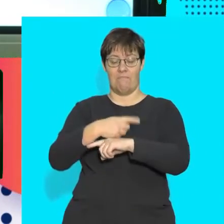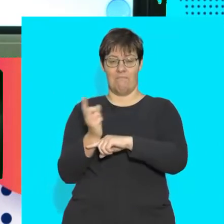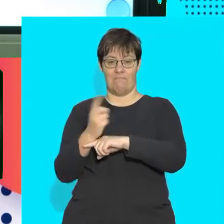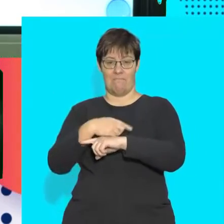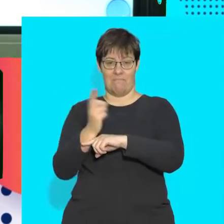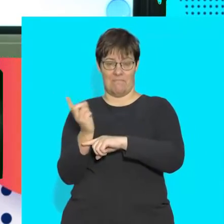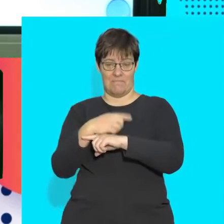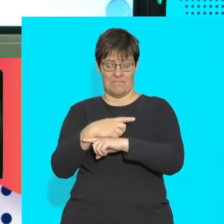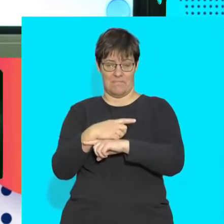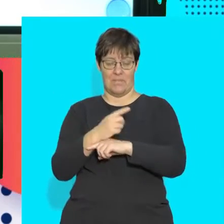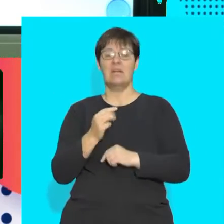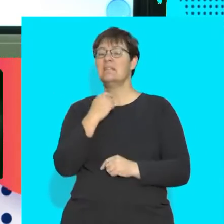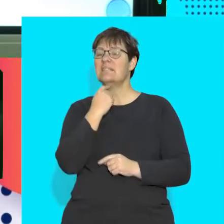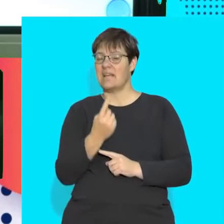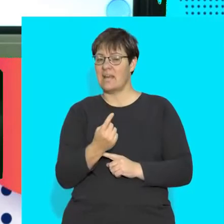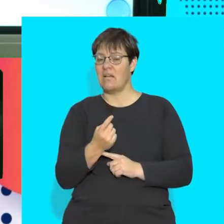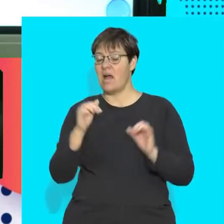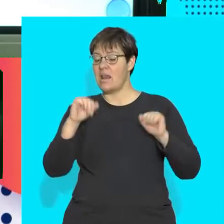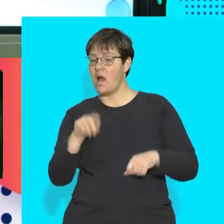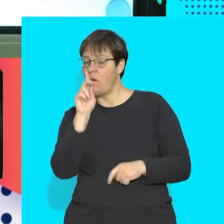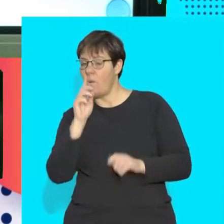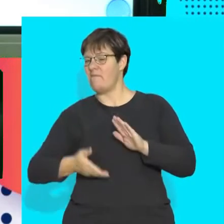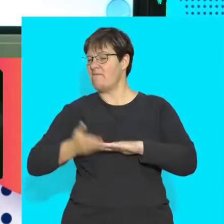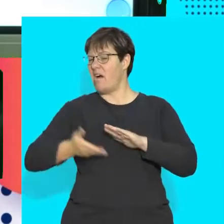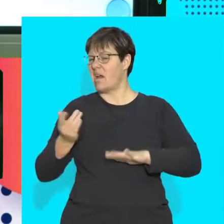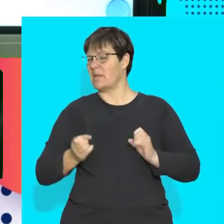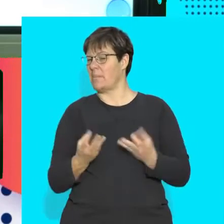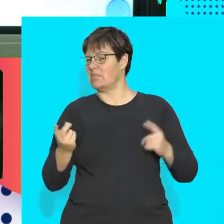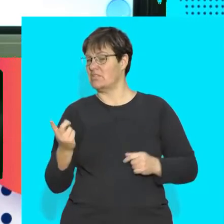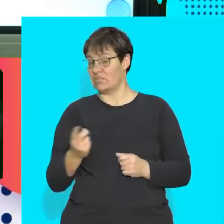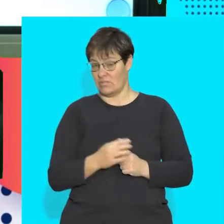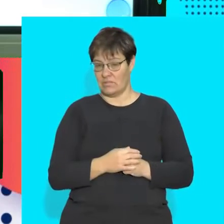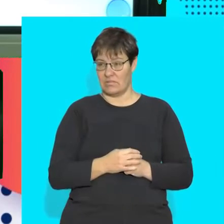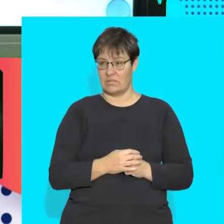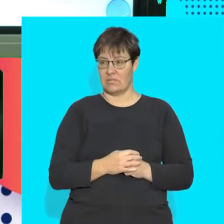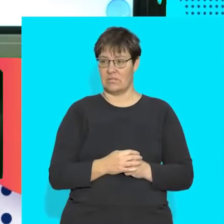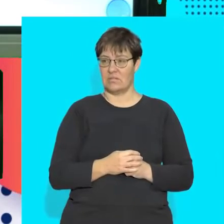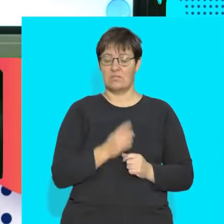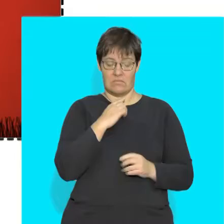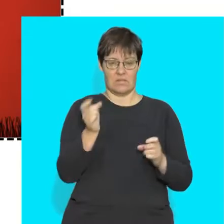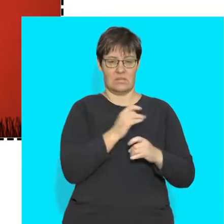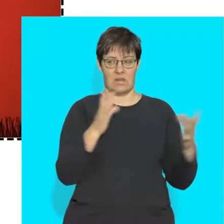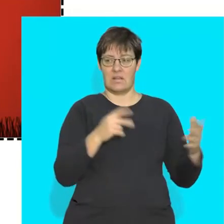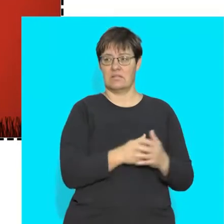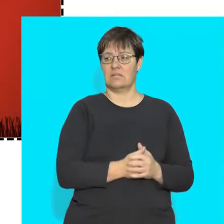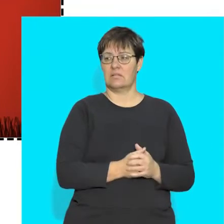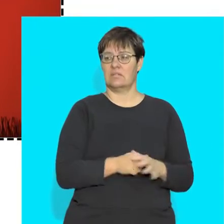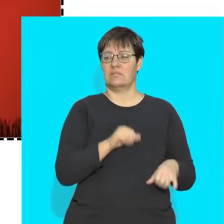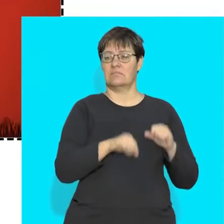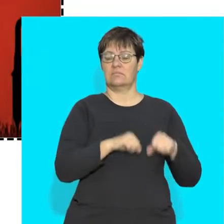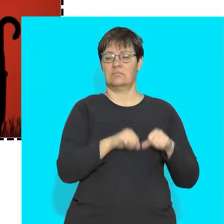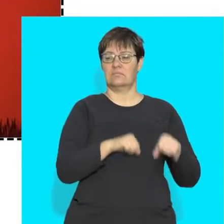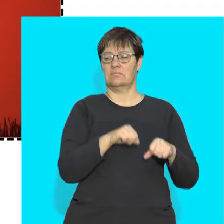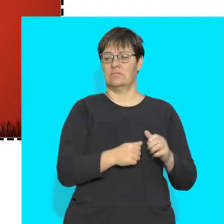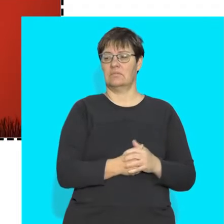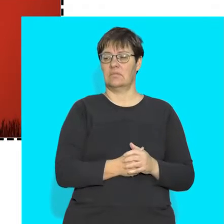speedometer. It's simply something that allows us to see how fast he's going. Okay, so I'm going to let him start,